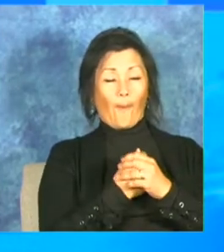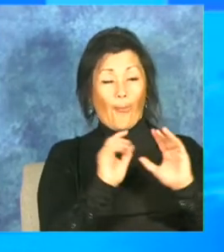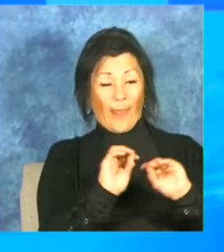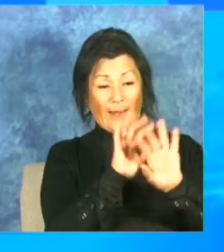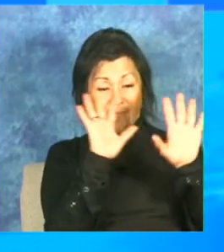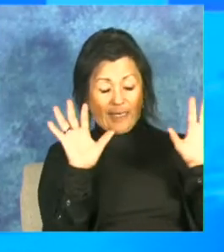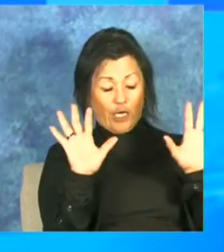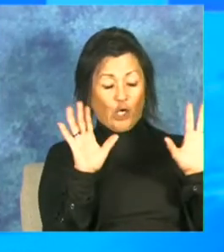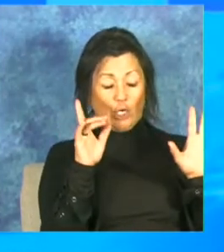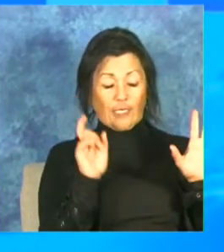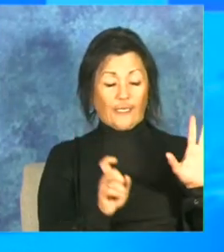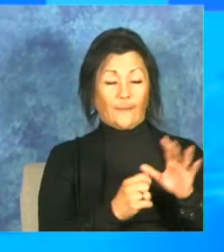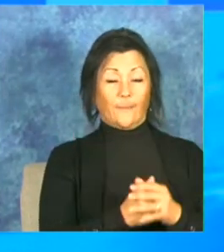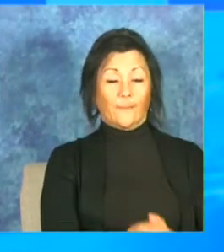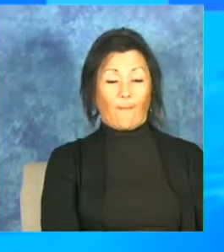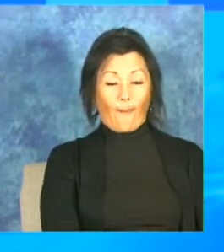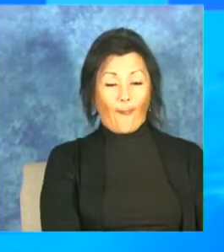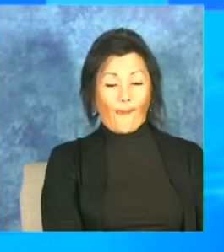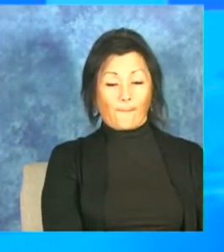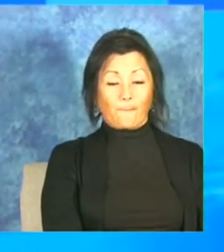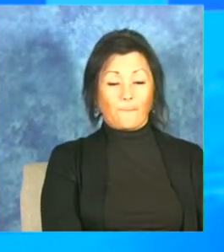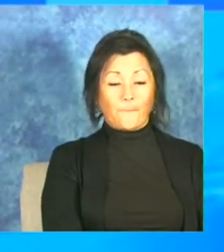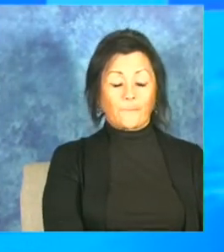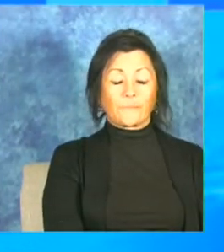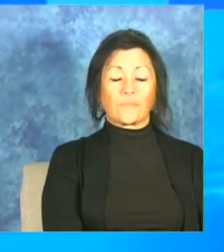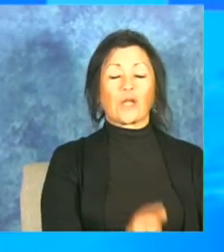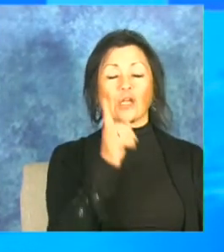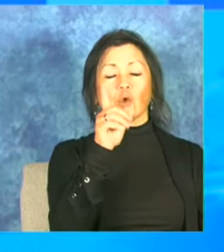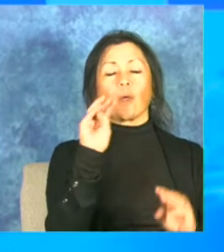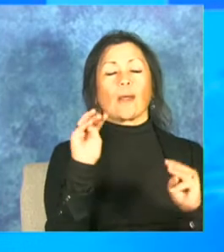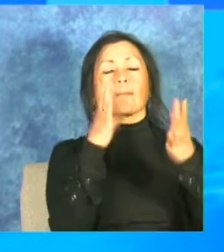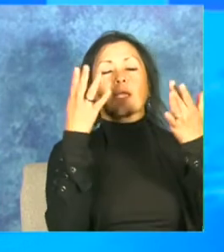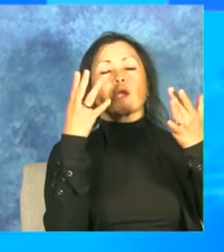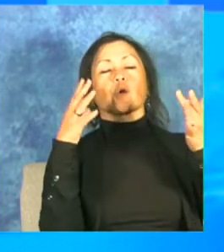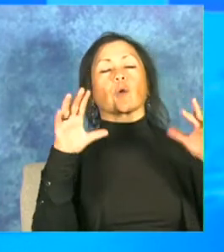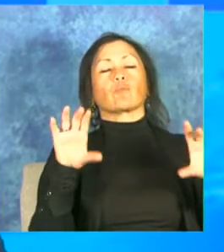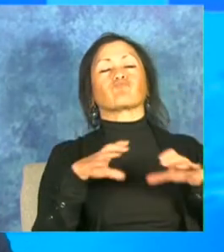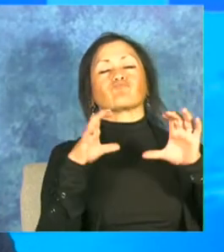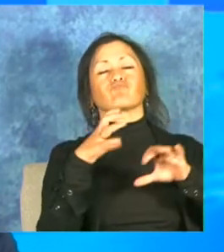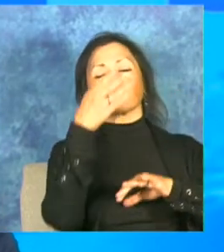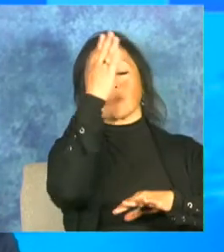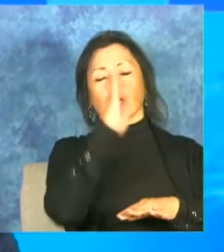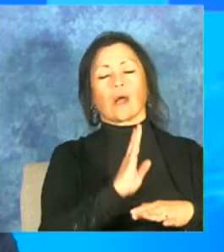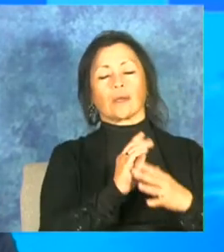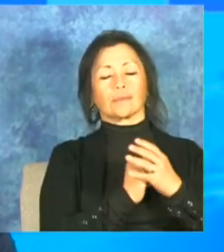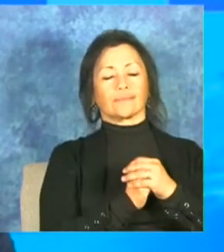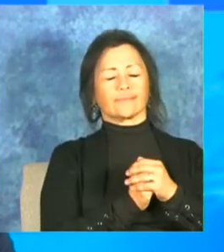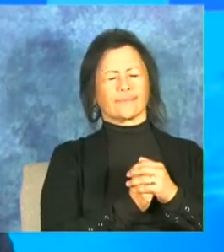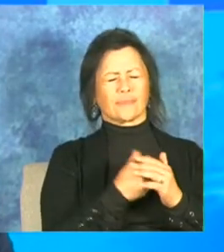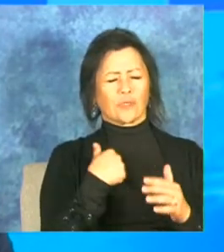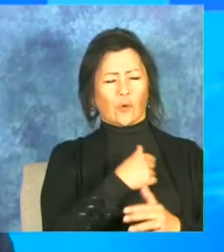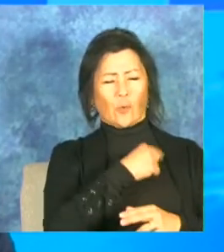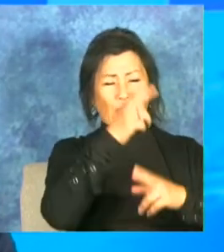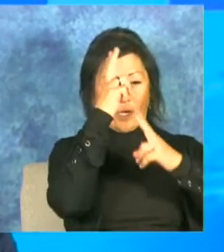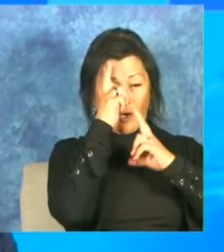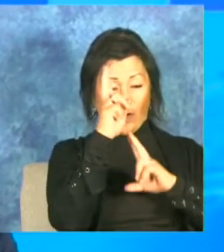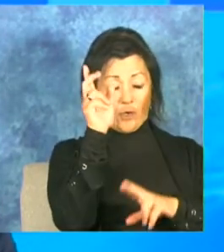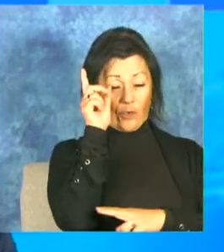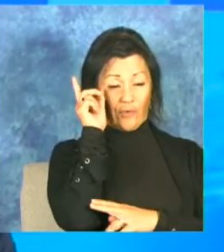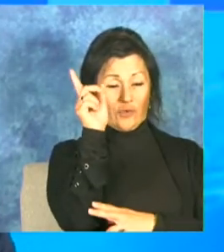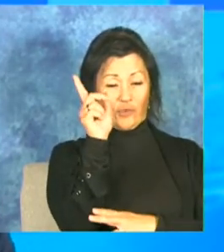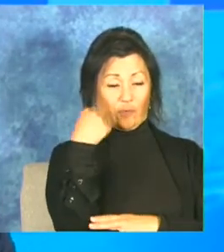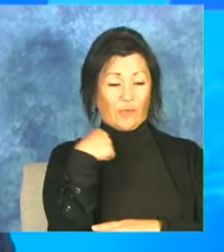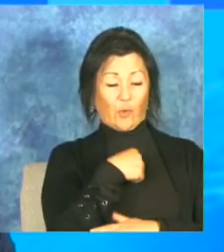clarity that's needed. You're a miracle-working God, and we honor you.